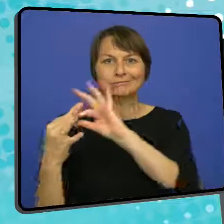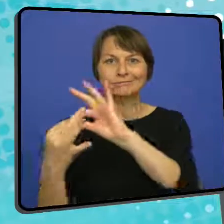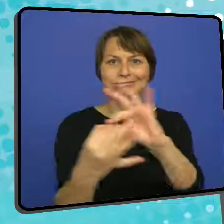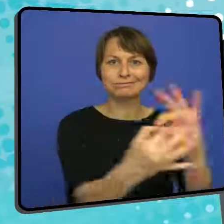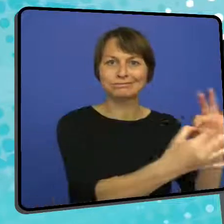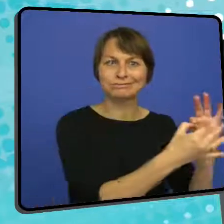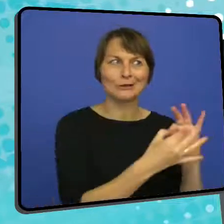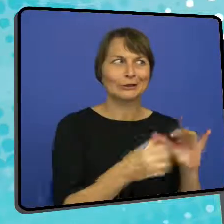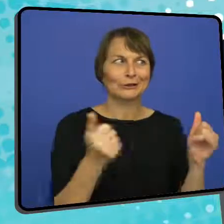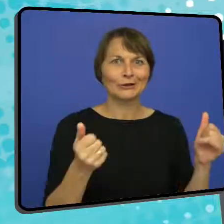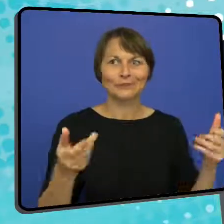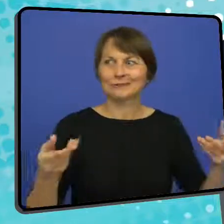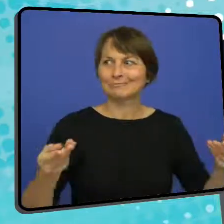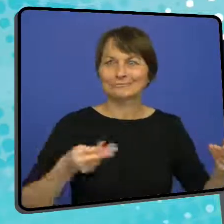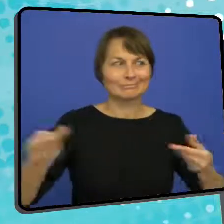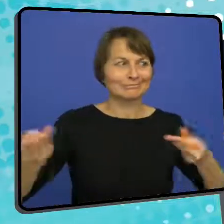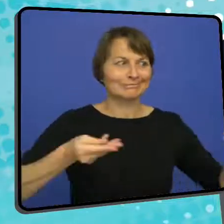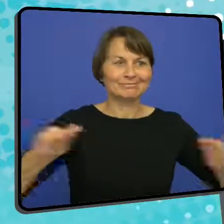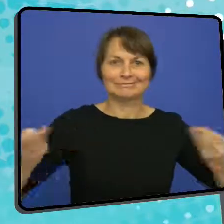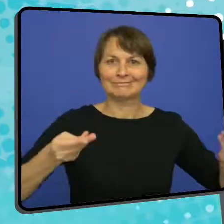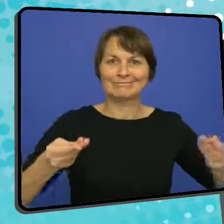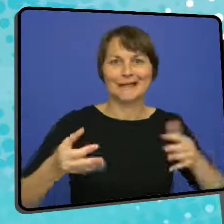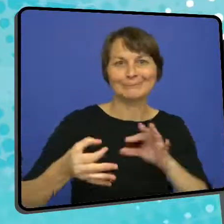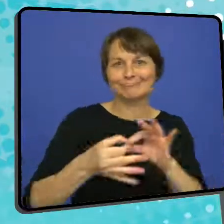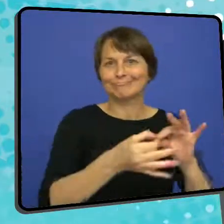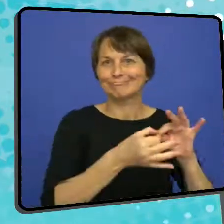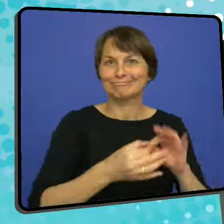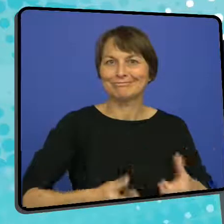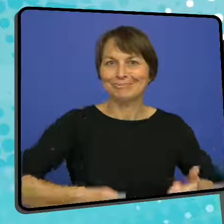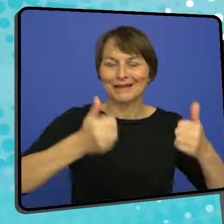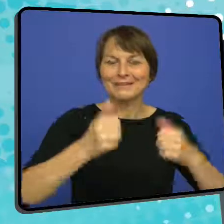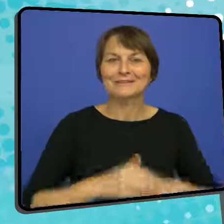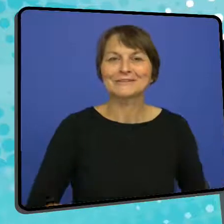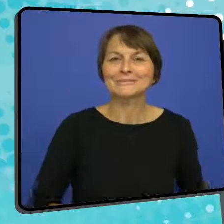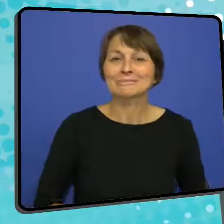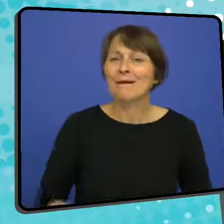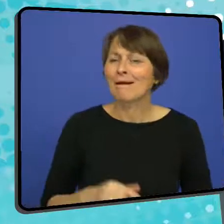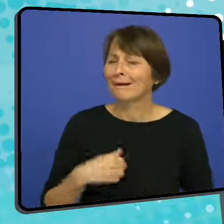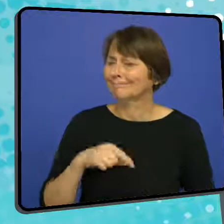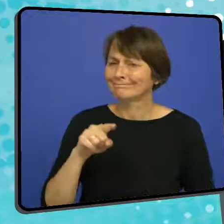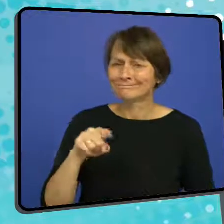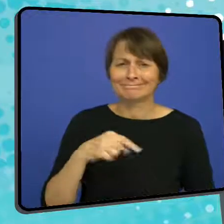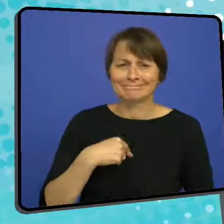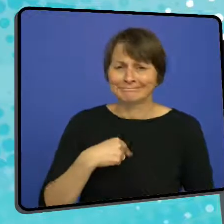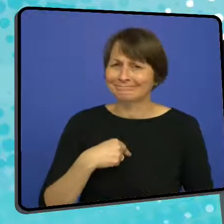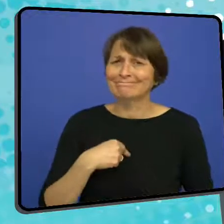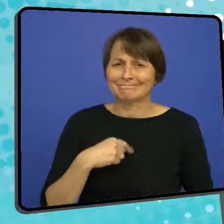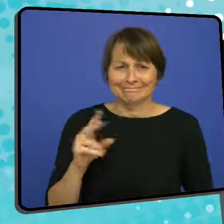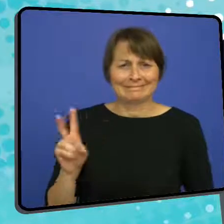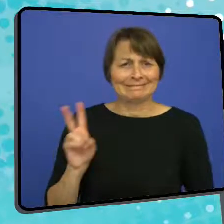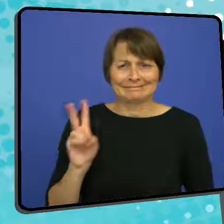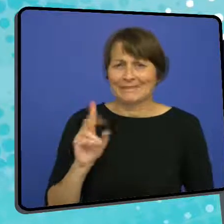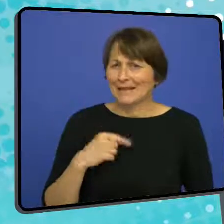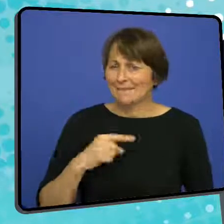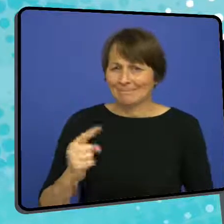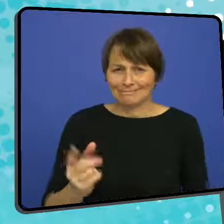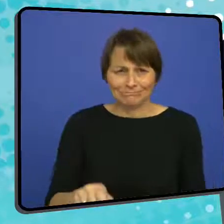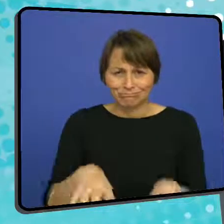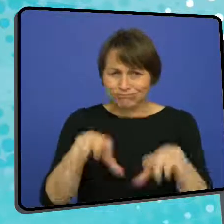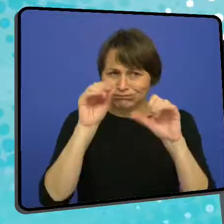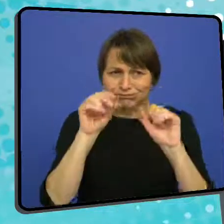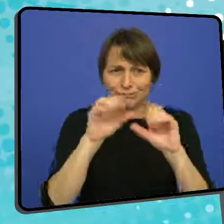to each other. Yes. Yeah. Oh, no, don't worry. Me and Henk understand that. A global team is, the positives